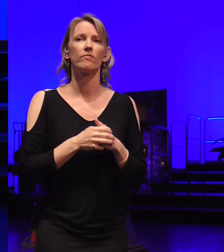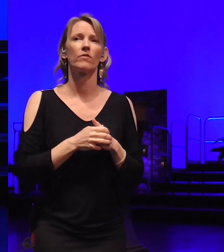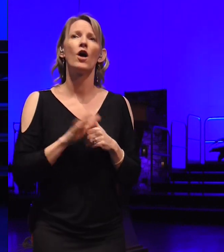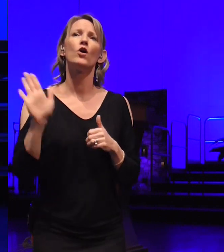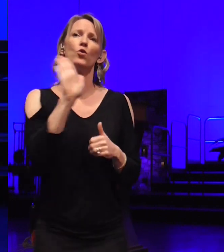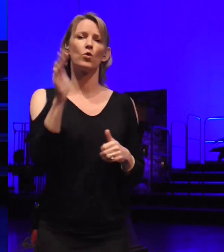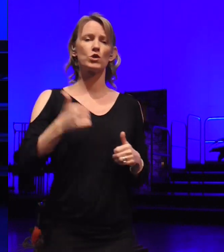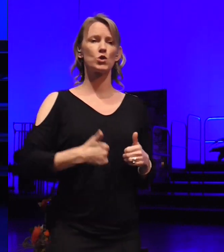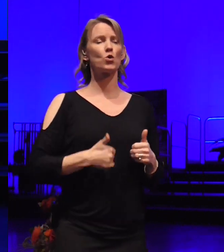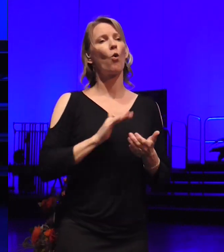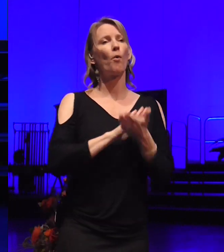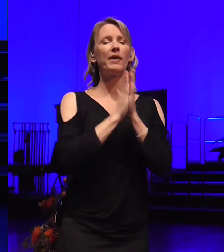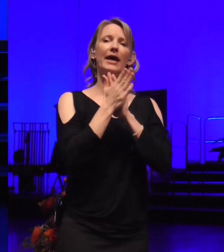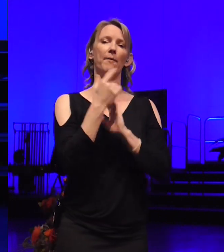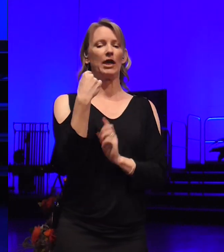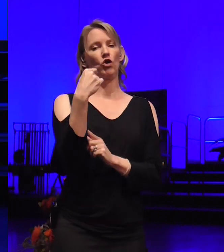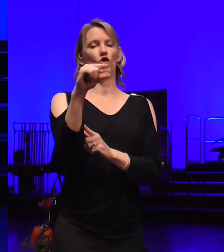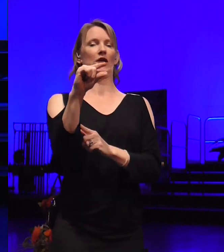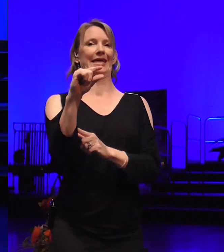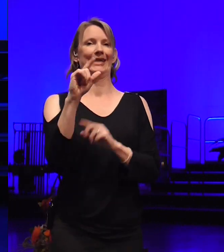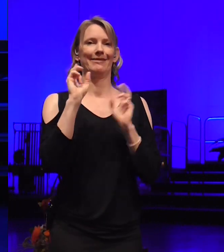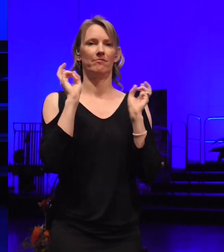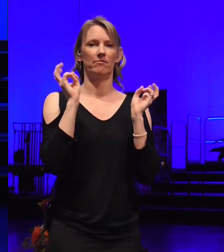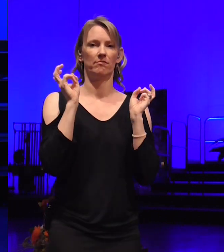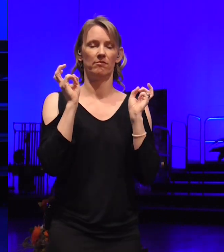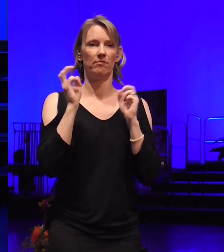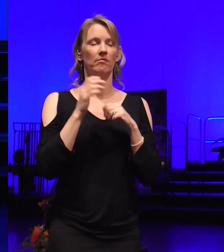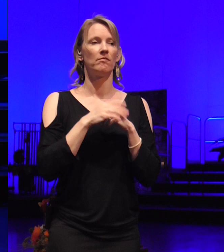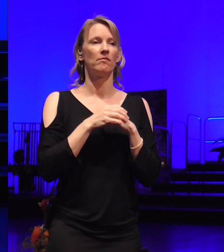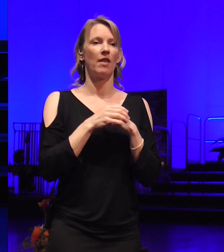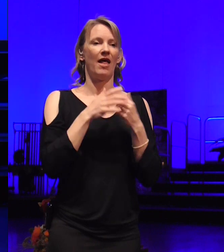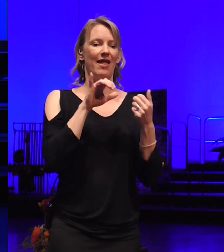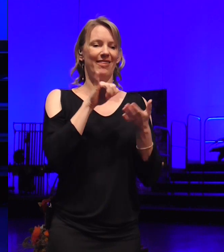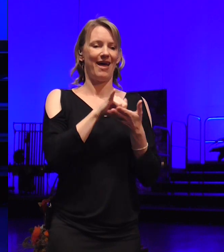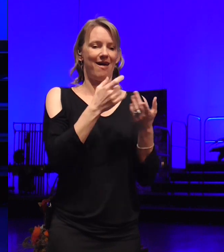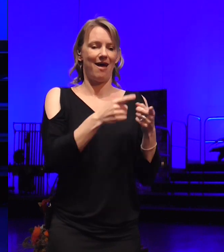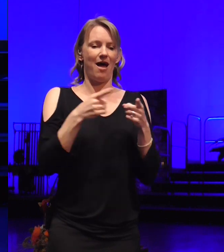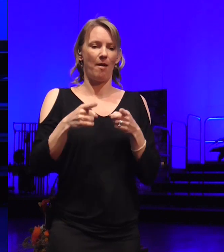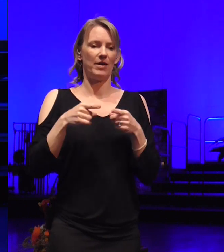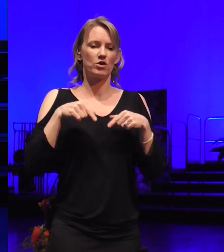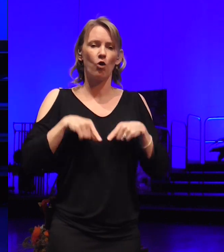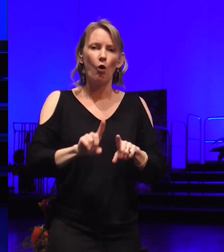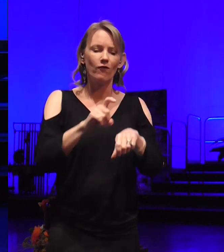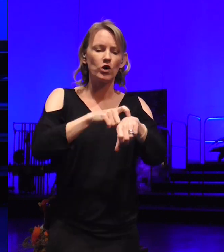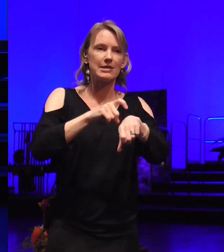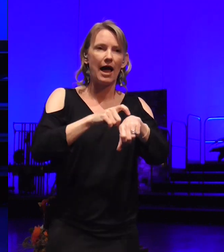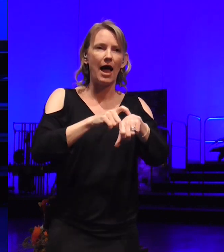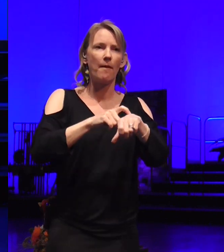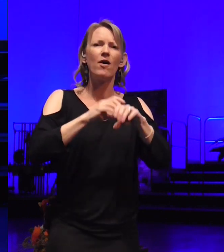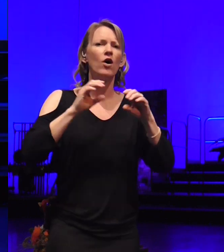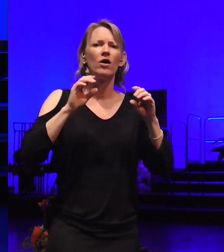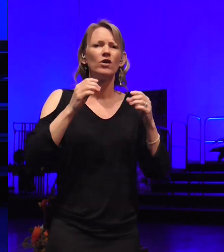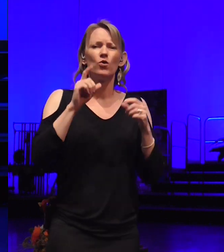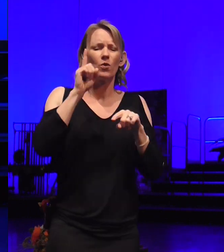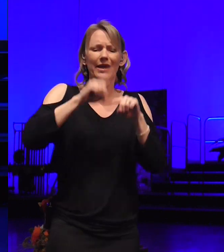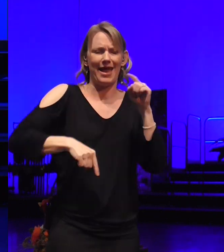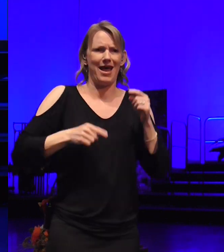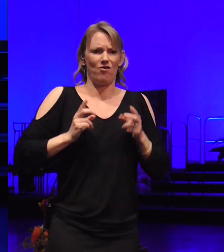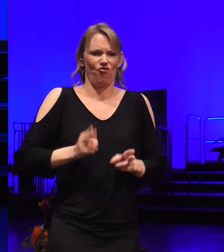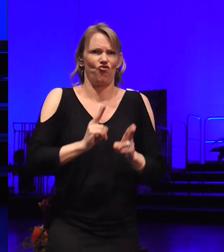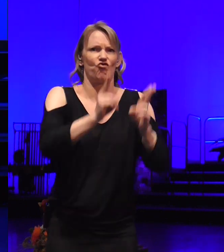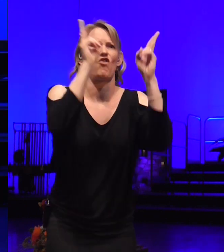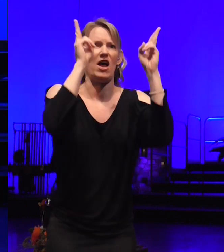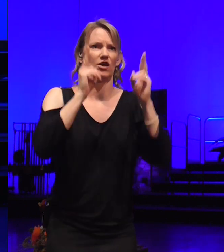The greening of your soul and the unfurling of the beauty happens over time. As we know, there's no rushing